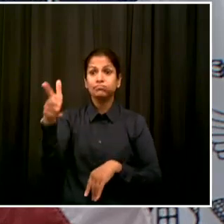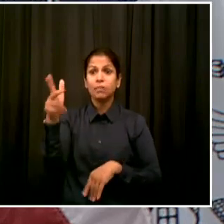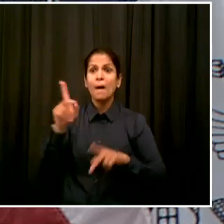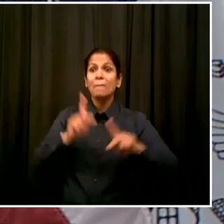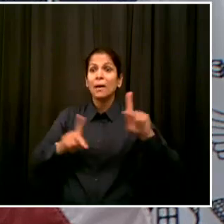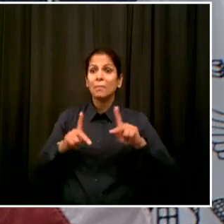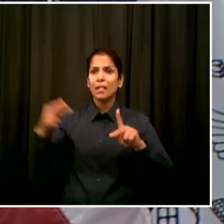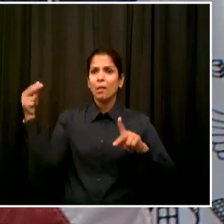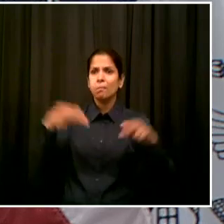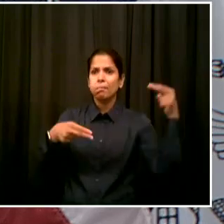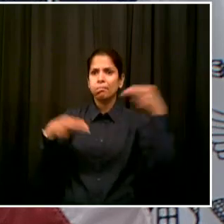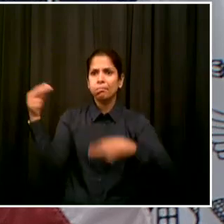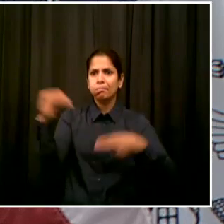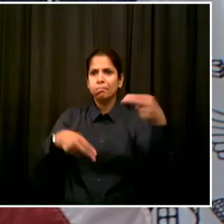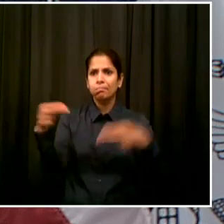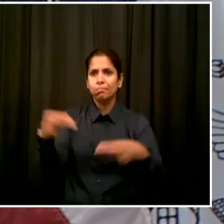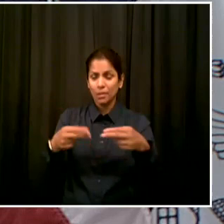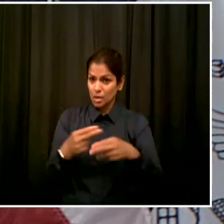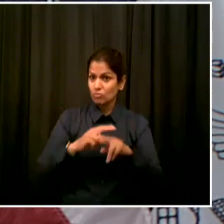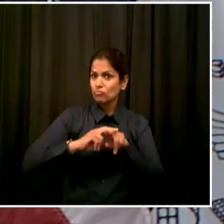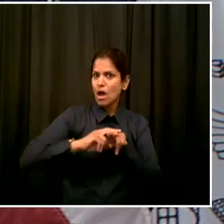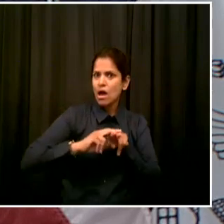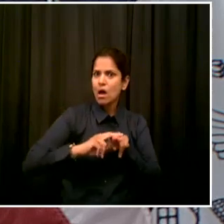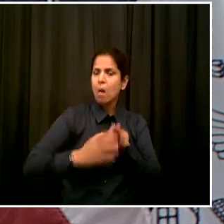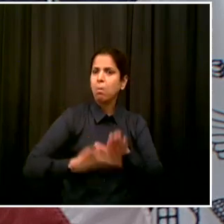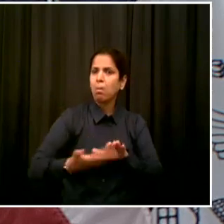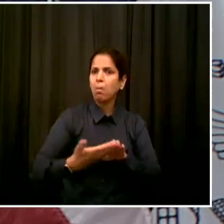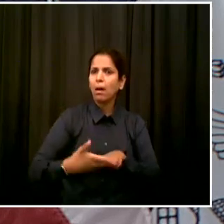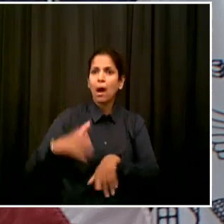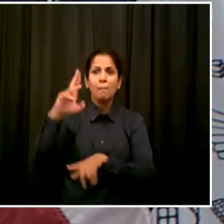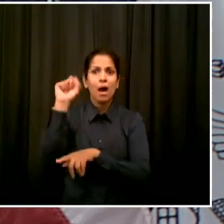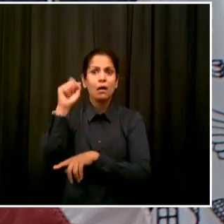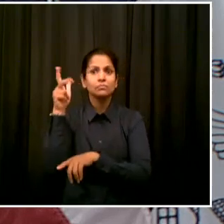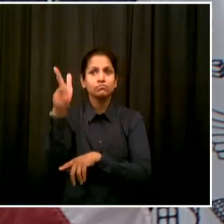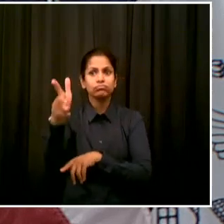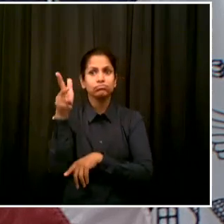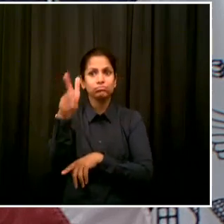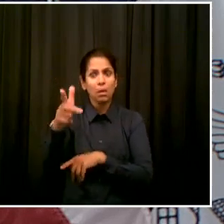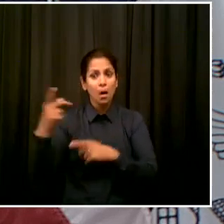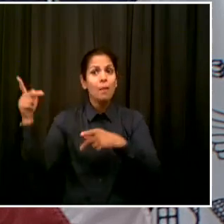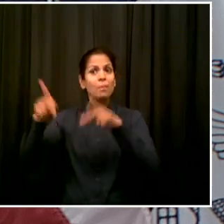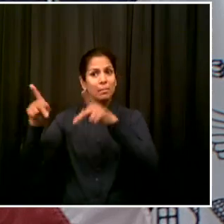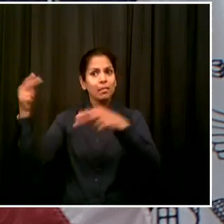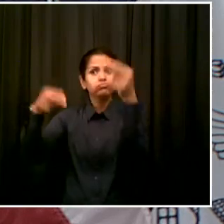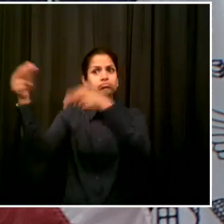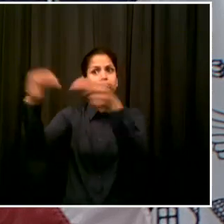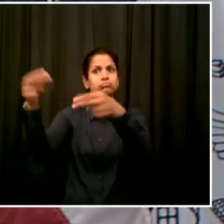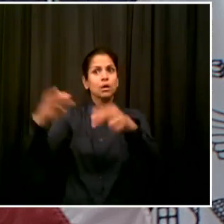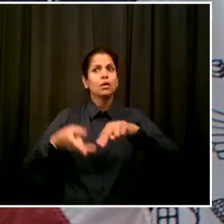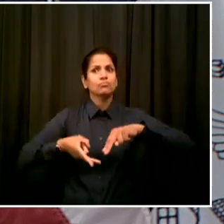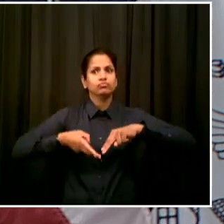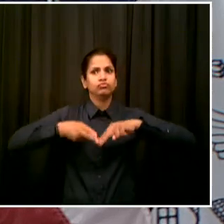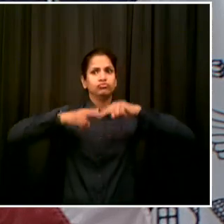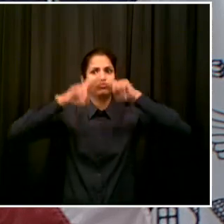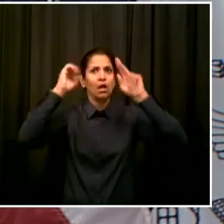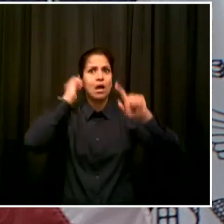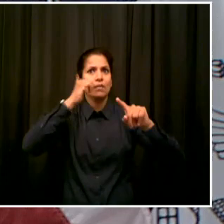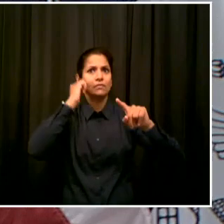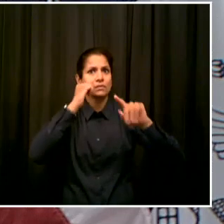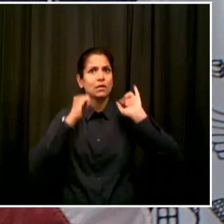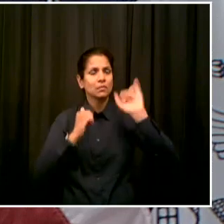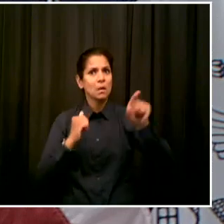open restaurants is something really positive. What it means for the future, we have to carefully analyze, but I think it's showing us some new and